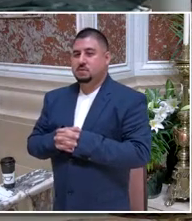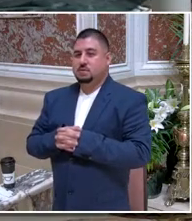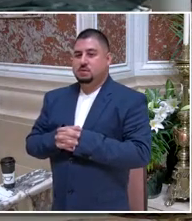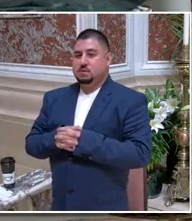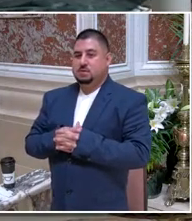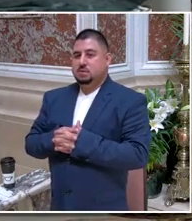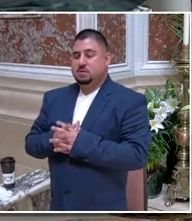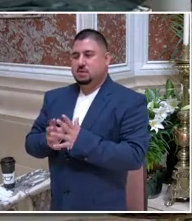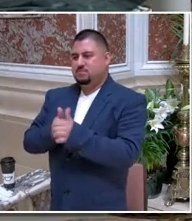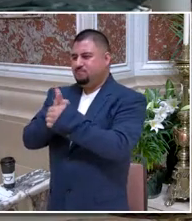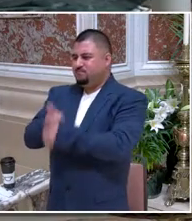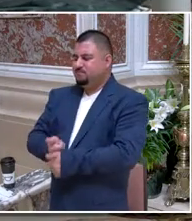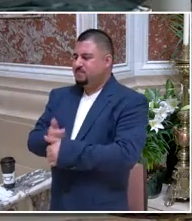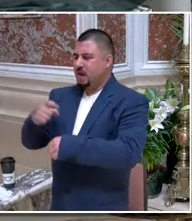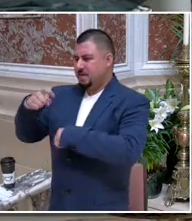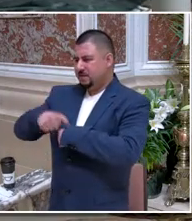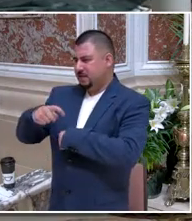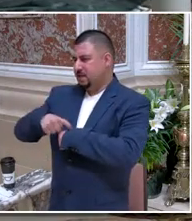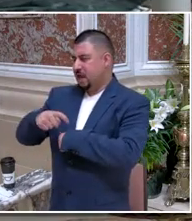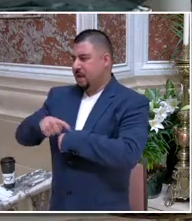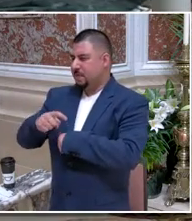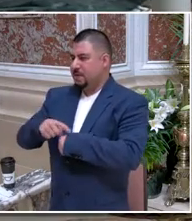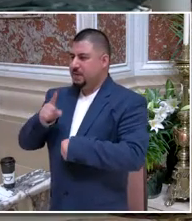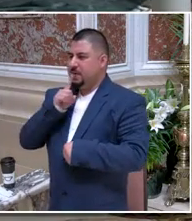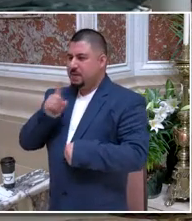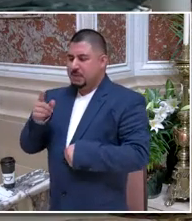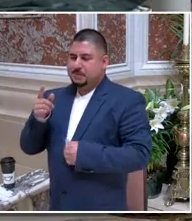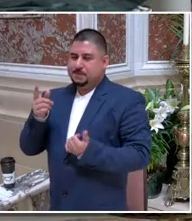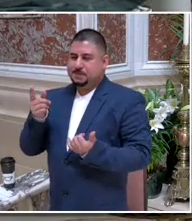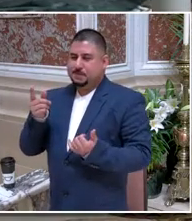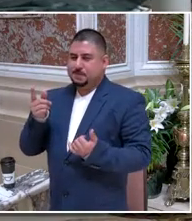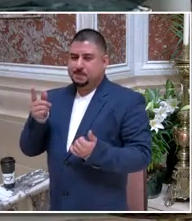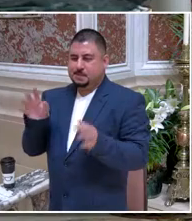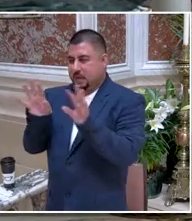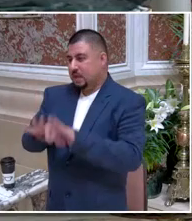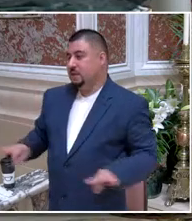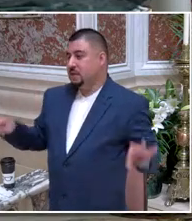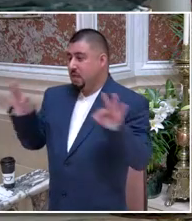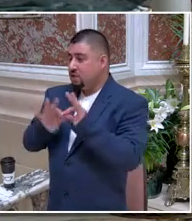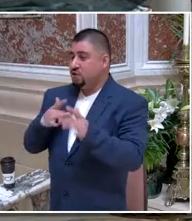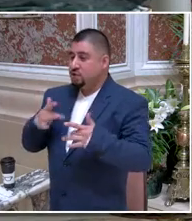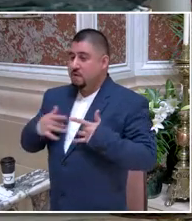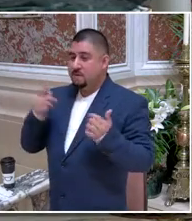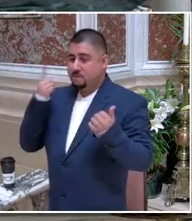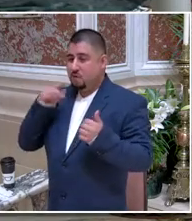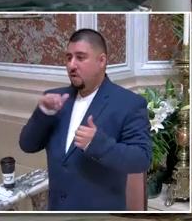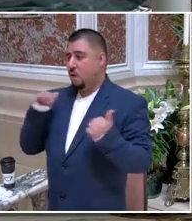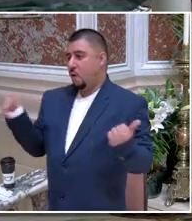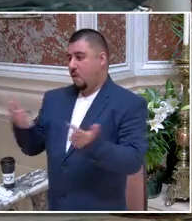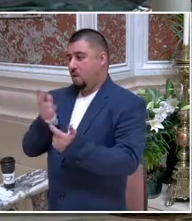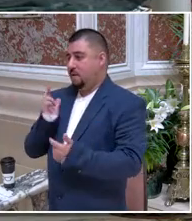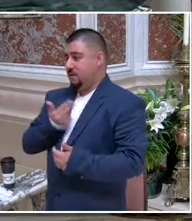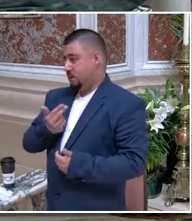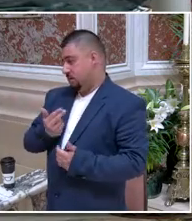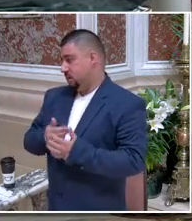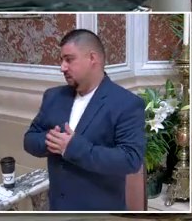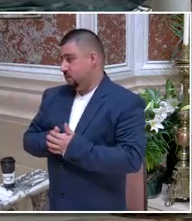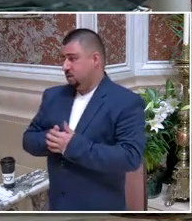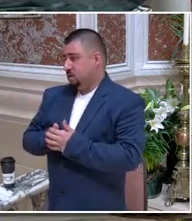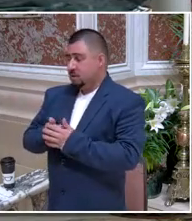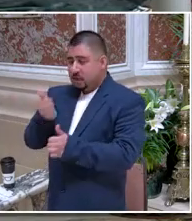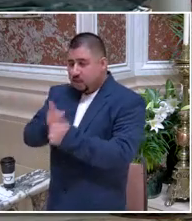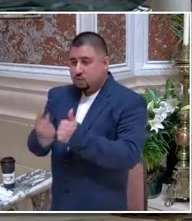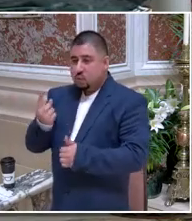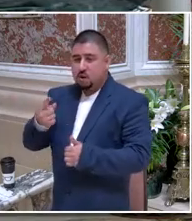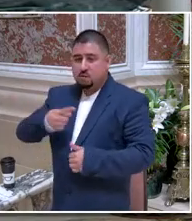keeping track of time is an essential concern for all of us. Each one of